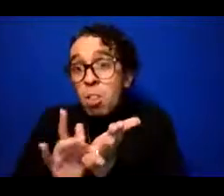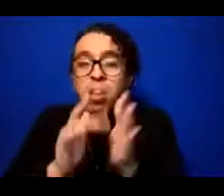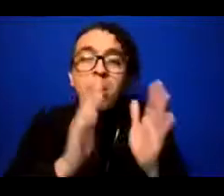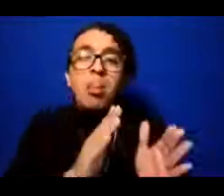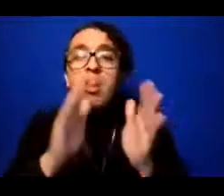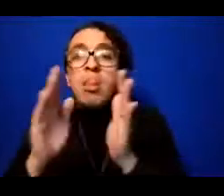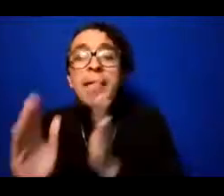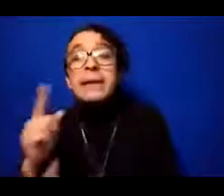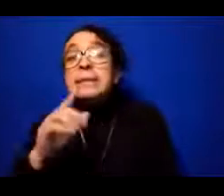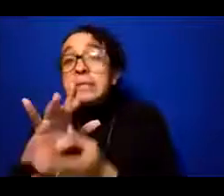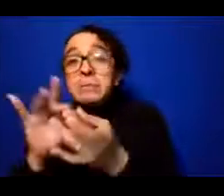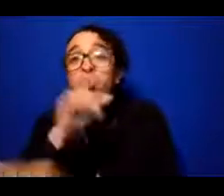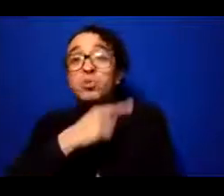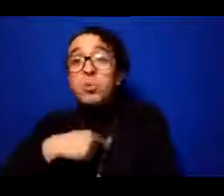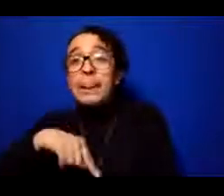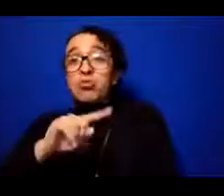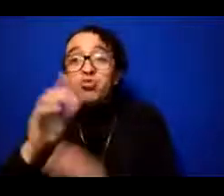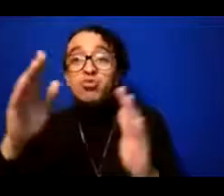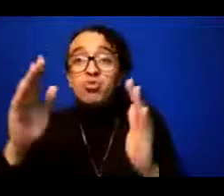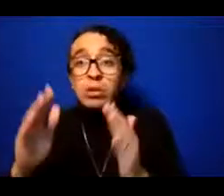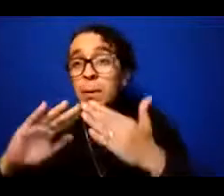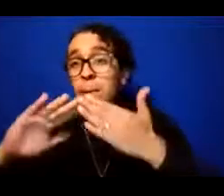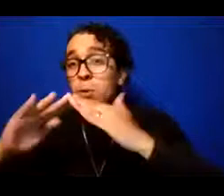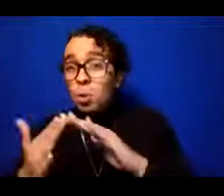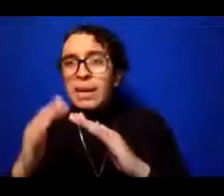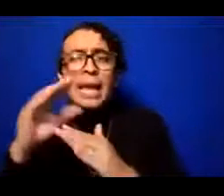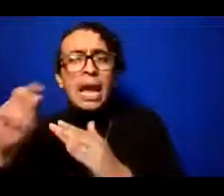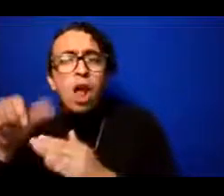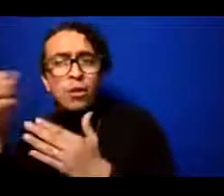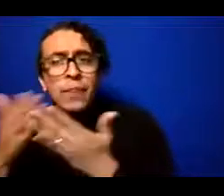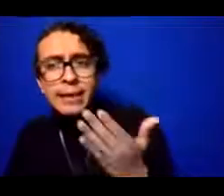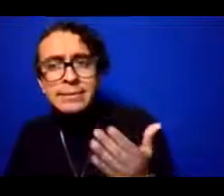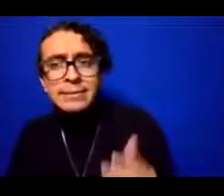community resources, and a lot of other types of things as well.